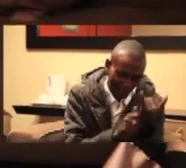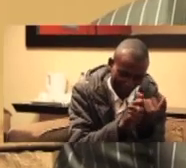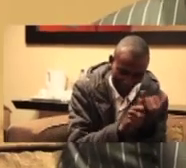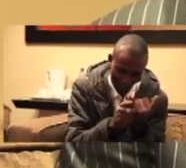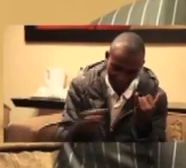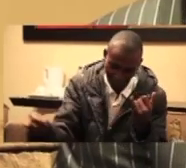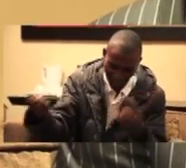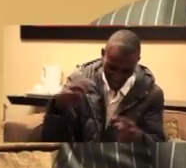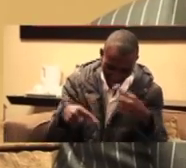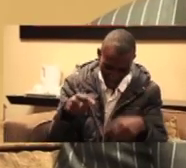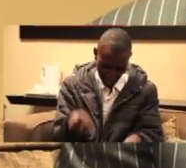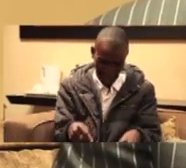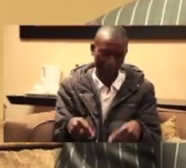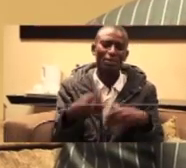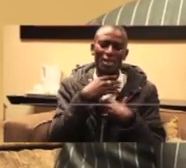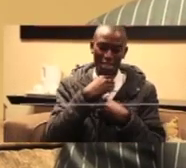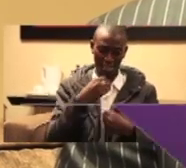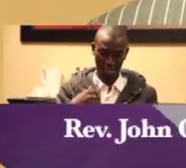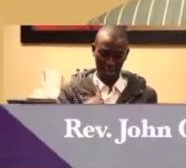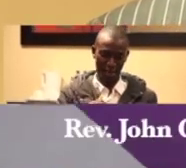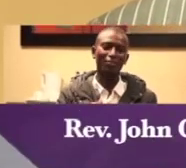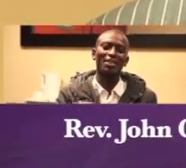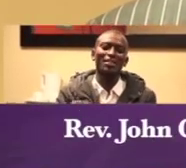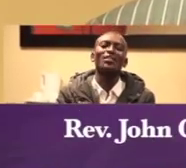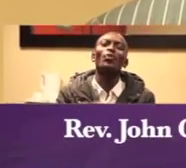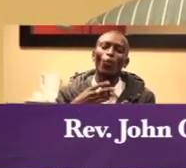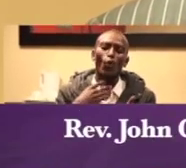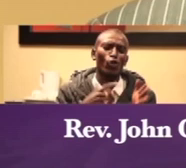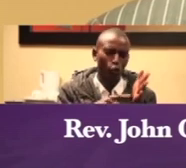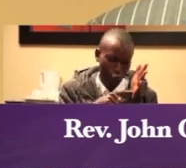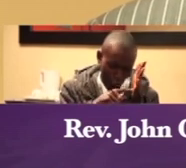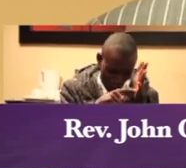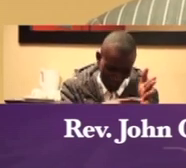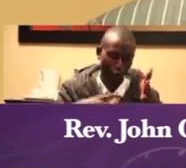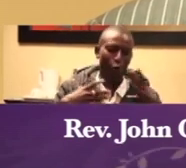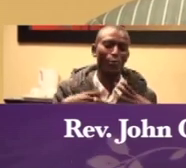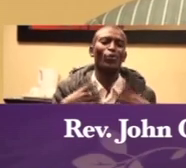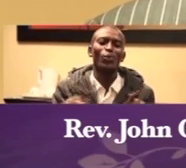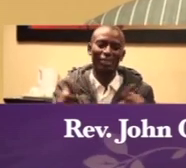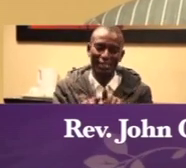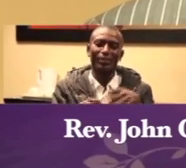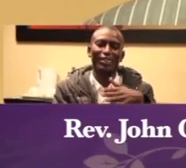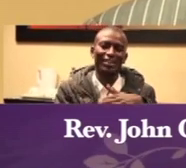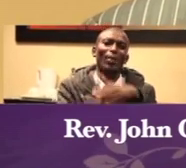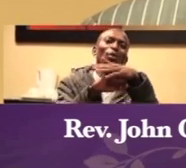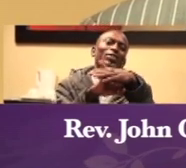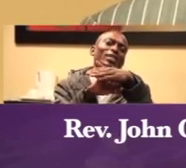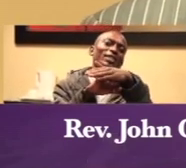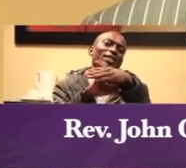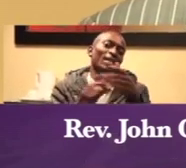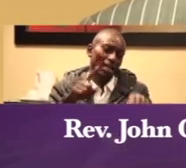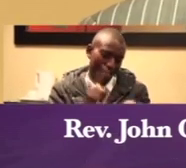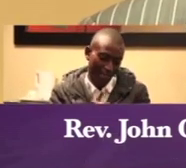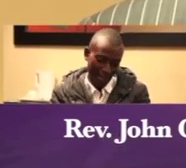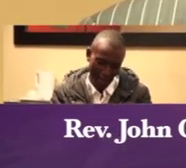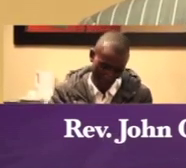interest simply to do a wedding. And I felt I would want to marshal people in my church and community to support him. And when they came